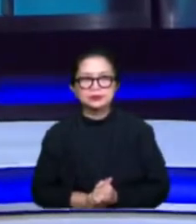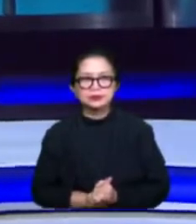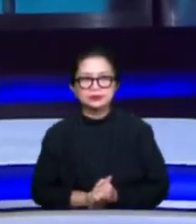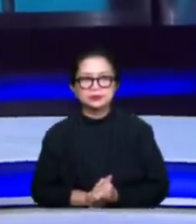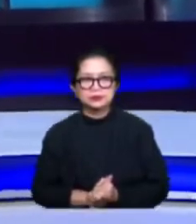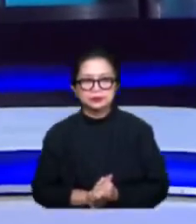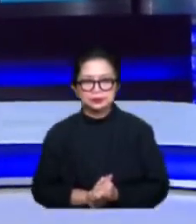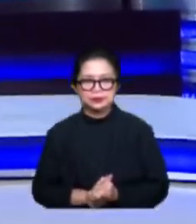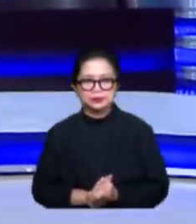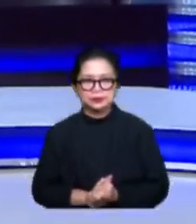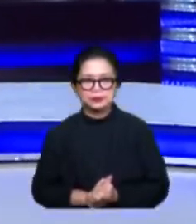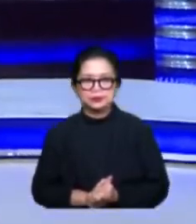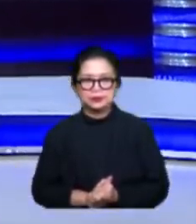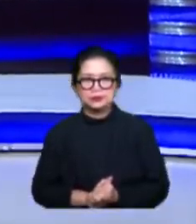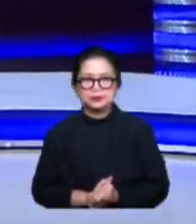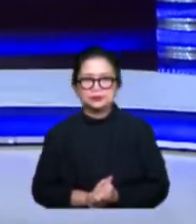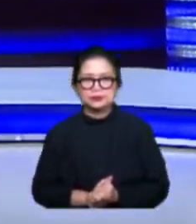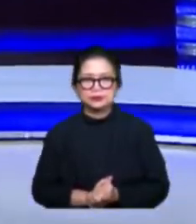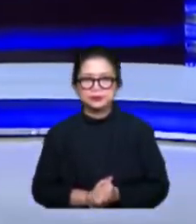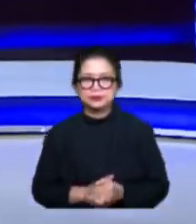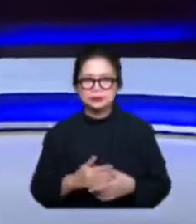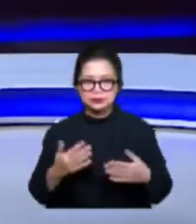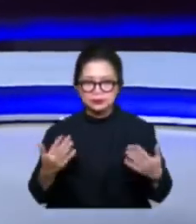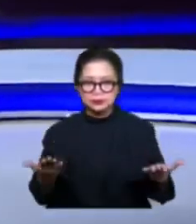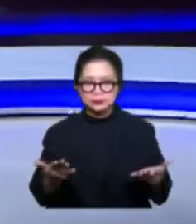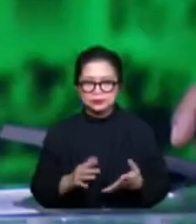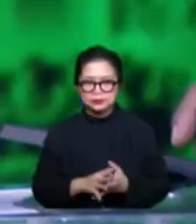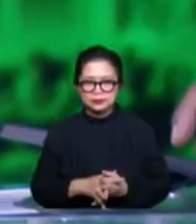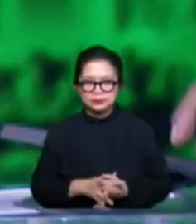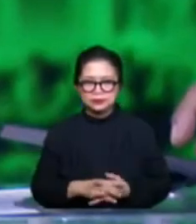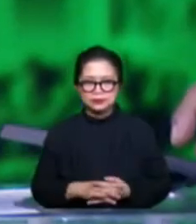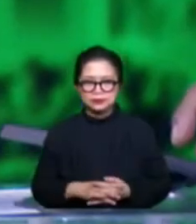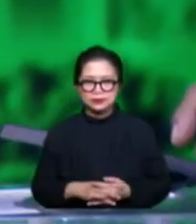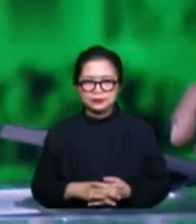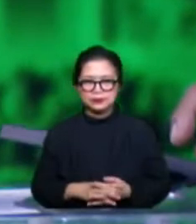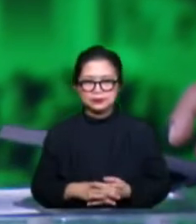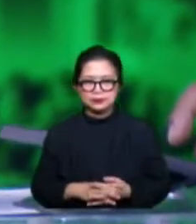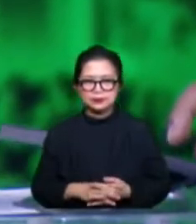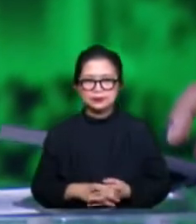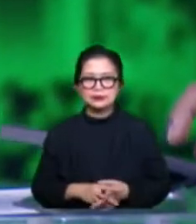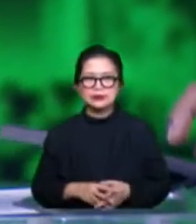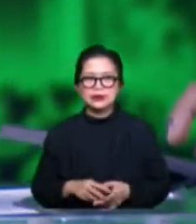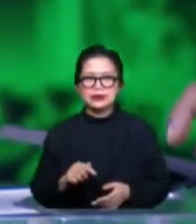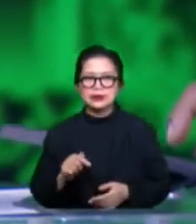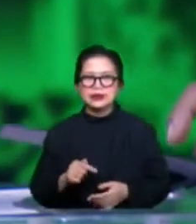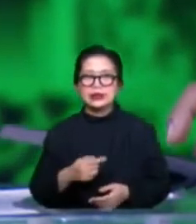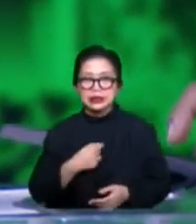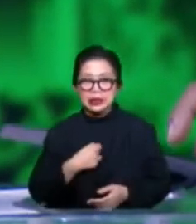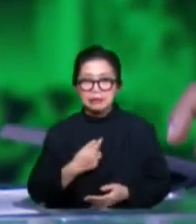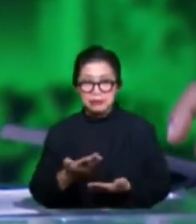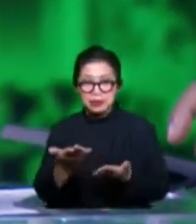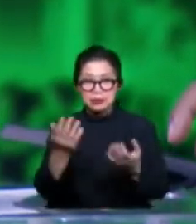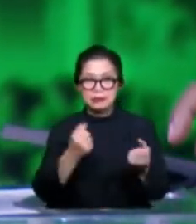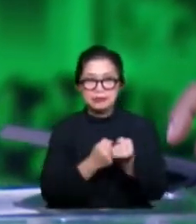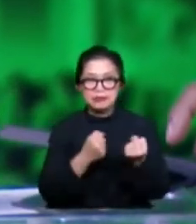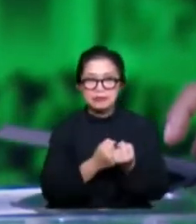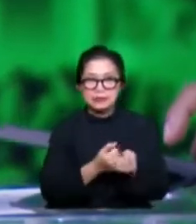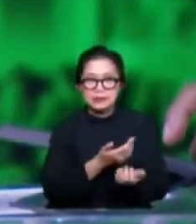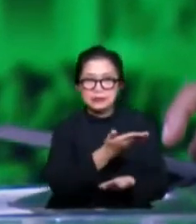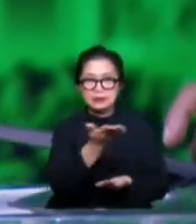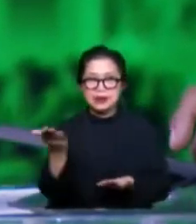citizens, wherever you are watching this show this morning, we need your participation to make Jakarta a better